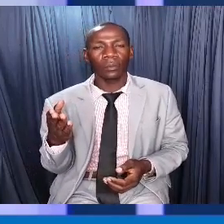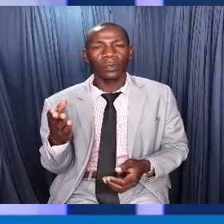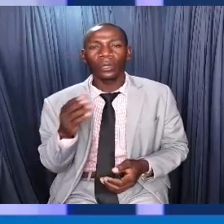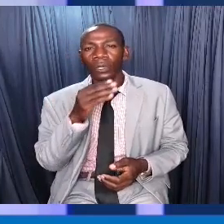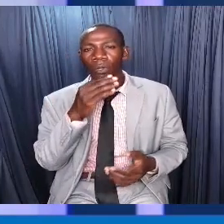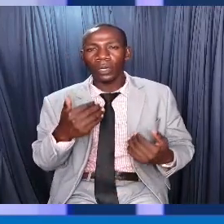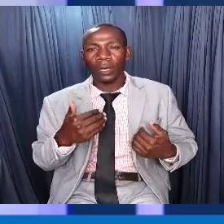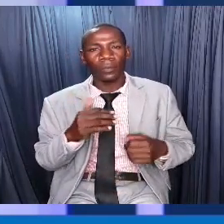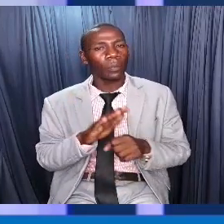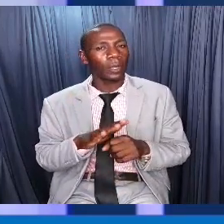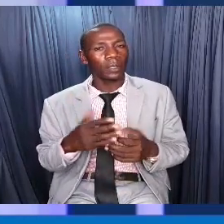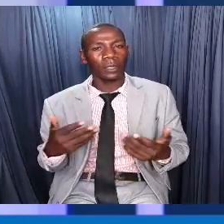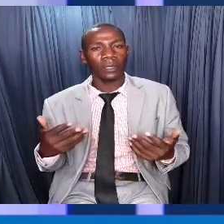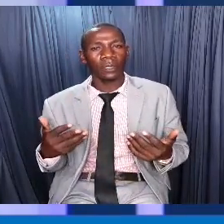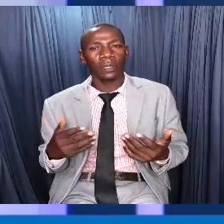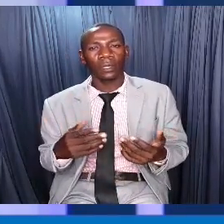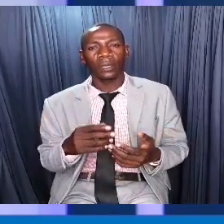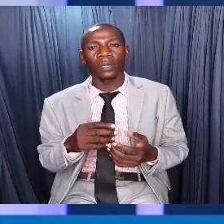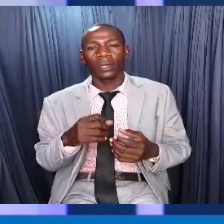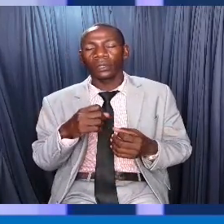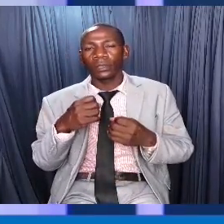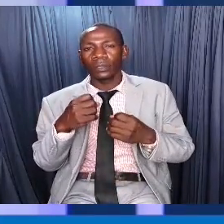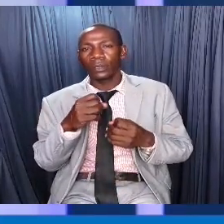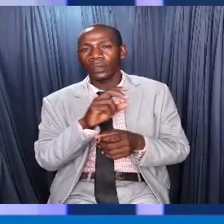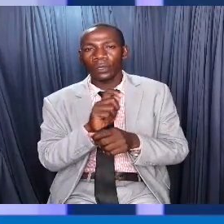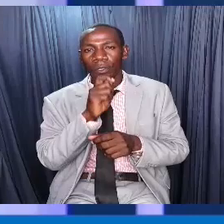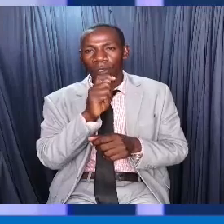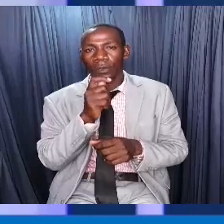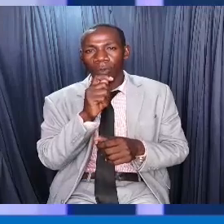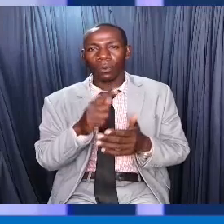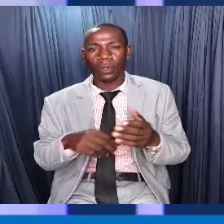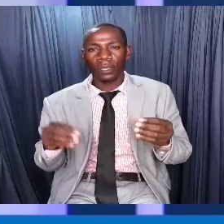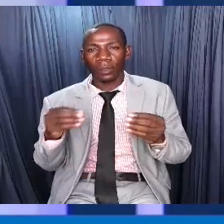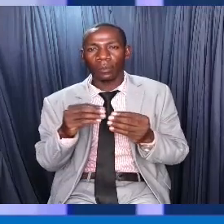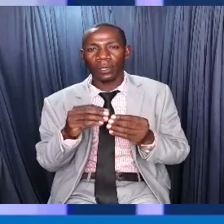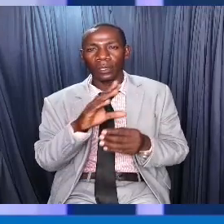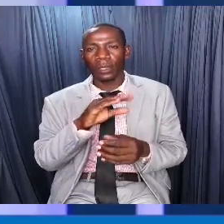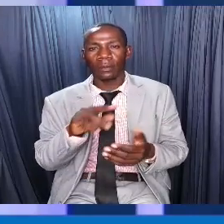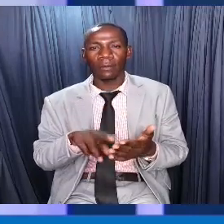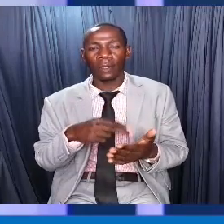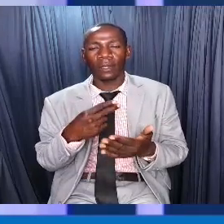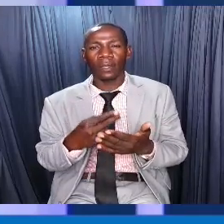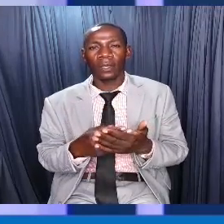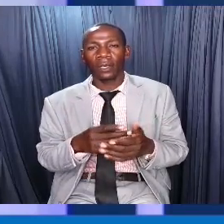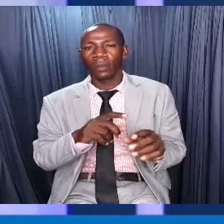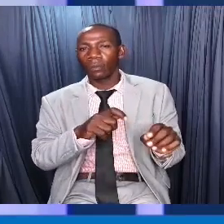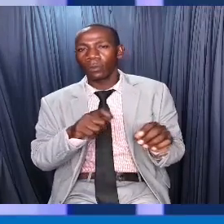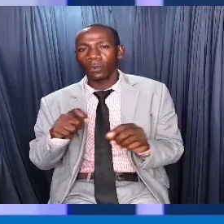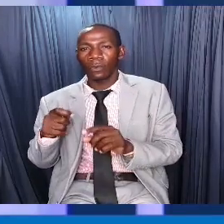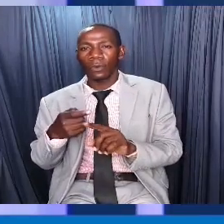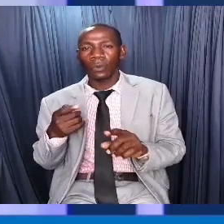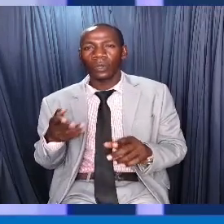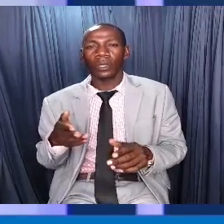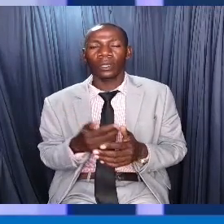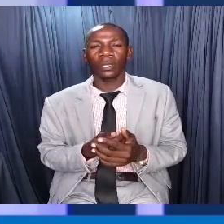hana maneno mengi. He never had much to say. Anashuhudia ule mwangaza ule mkuta njiani. He testifies of the light that he met and fell down. Alitokaje hapo? And how did he get up